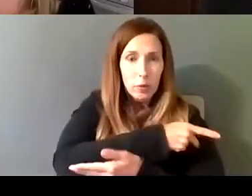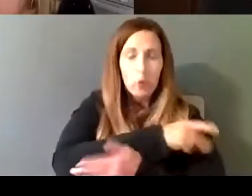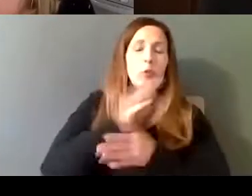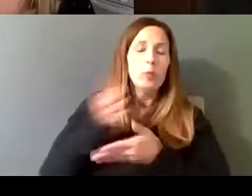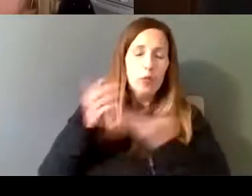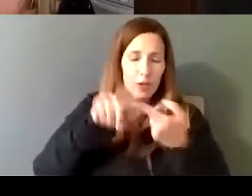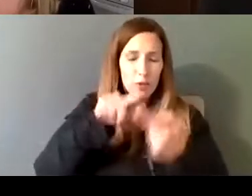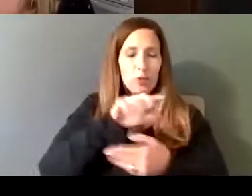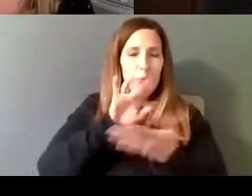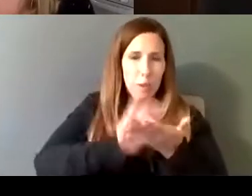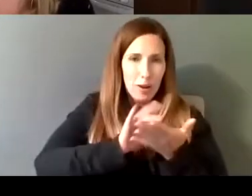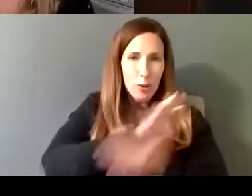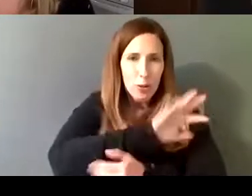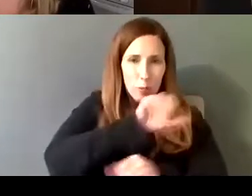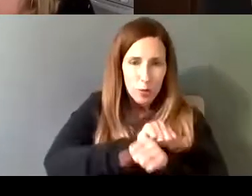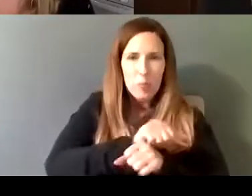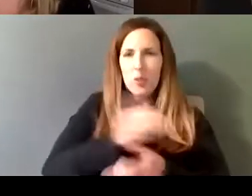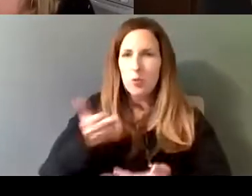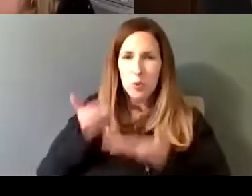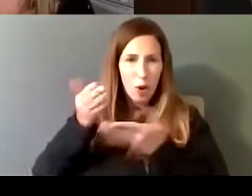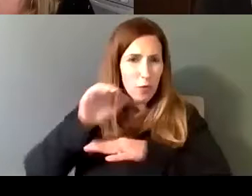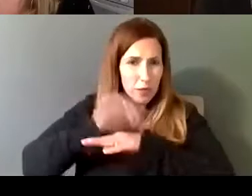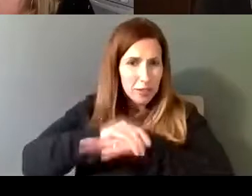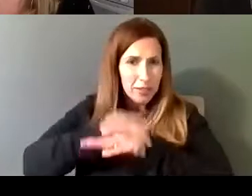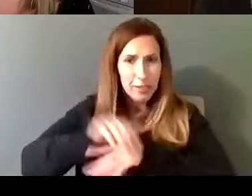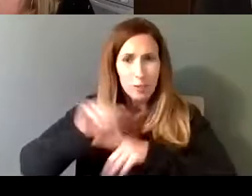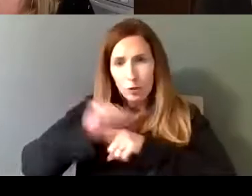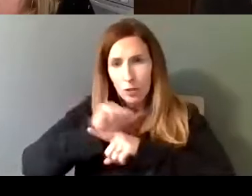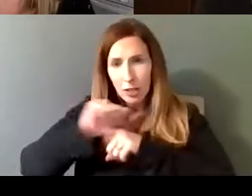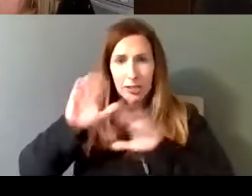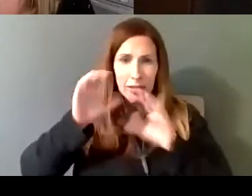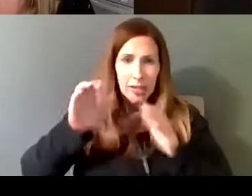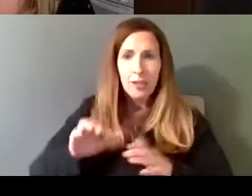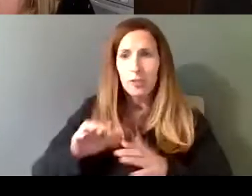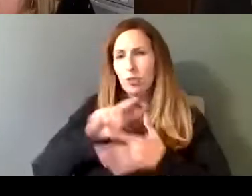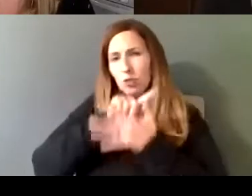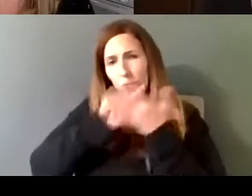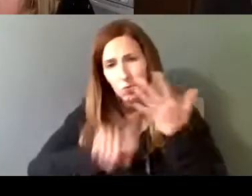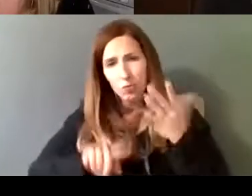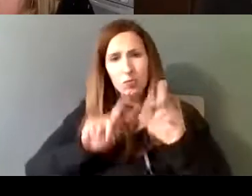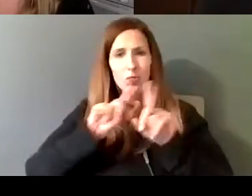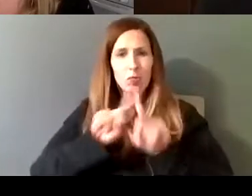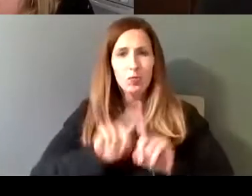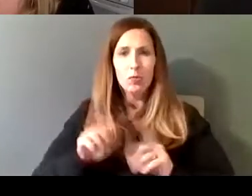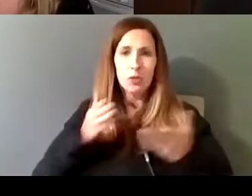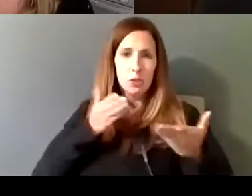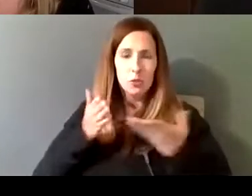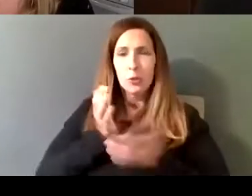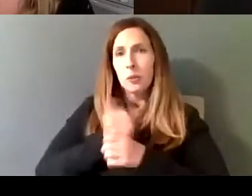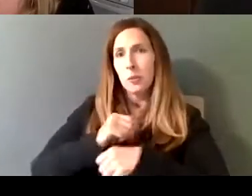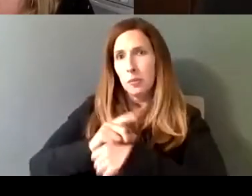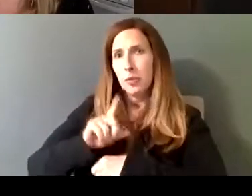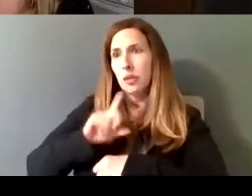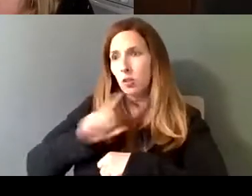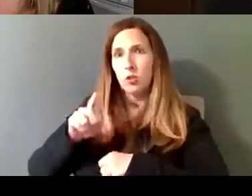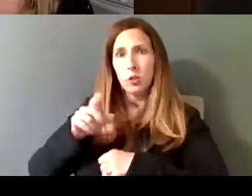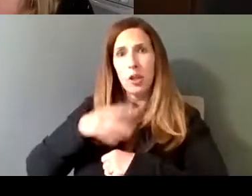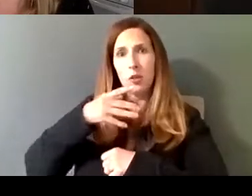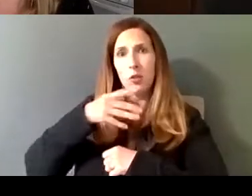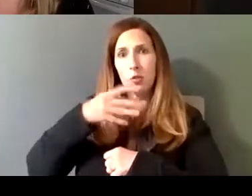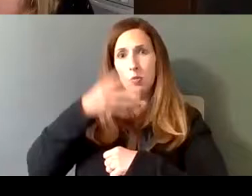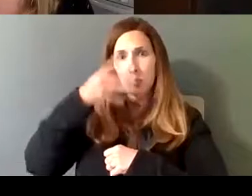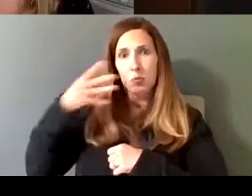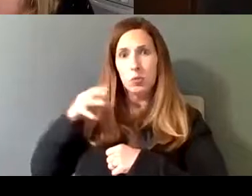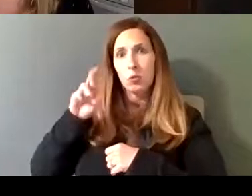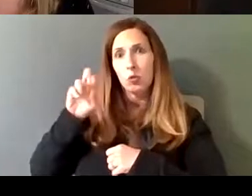English classes and trainings and just a wide variety of services to ensure that refugees and other forcibly displaced populations are not only welcomed